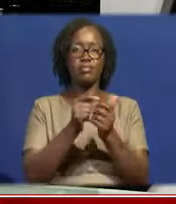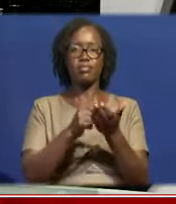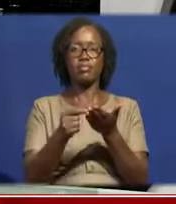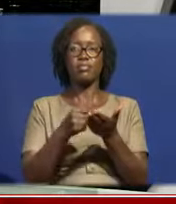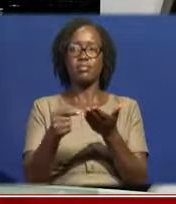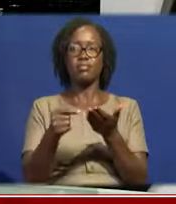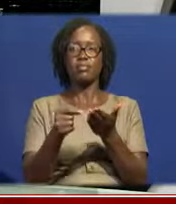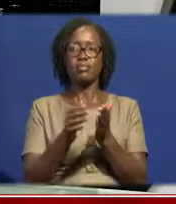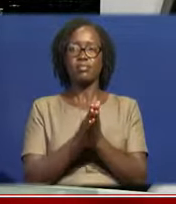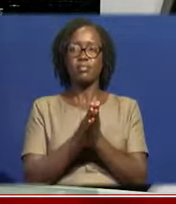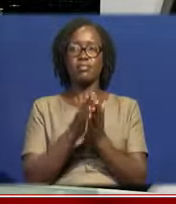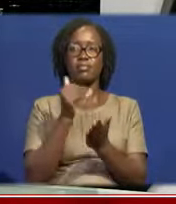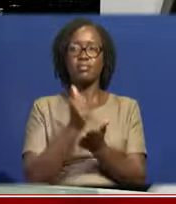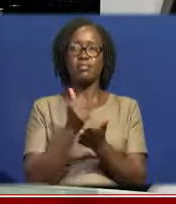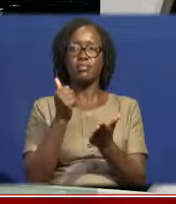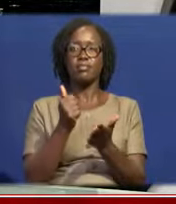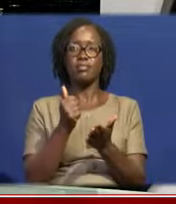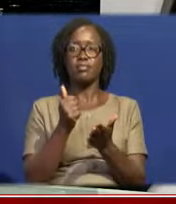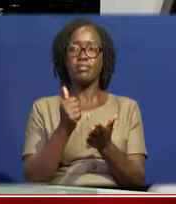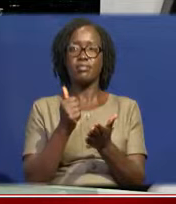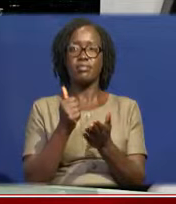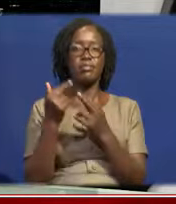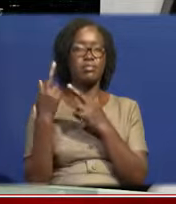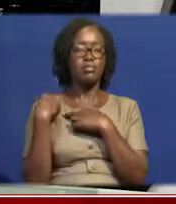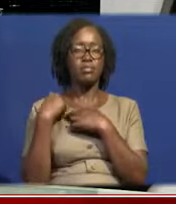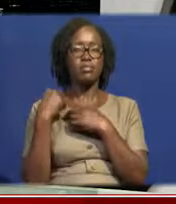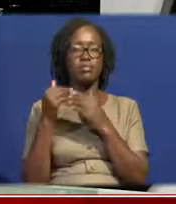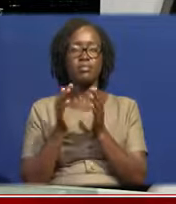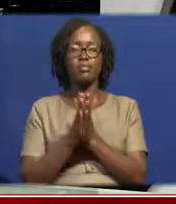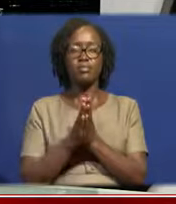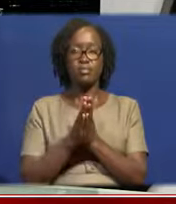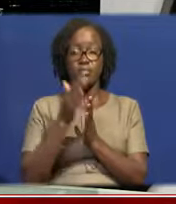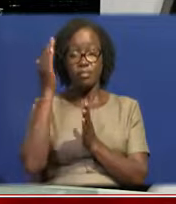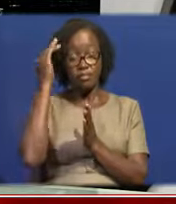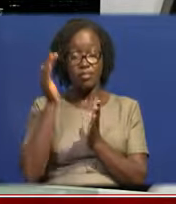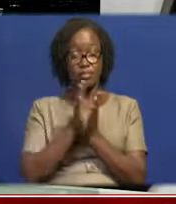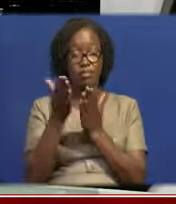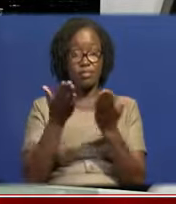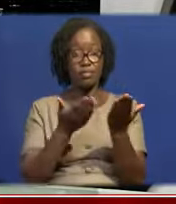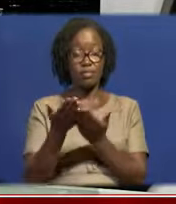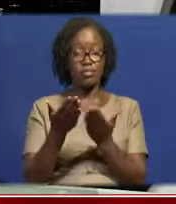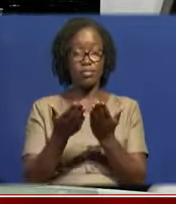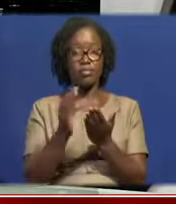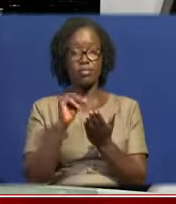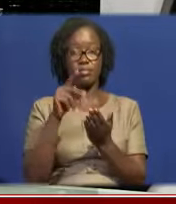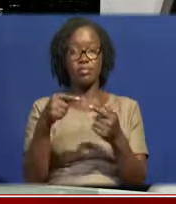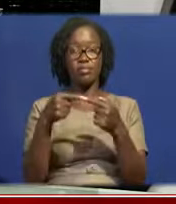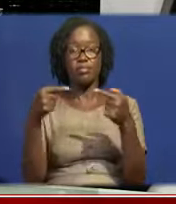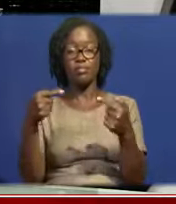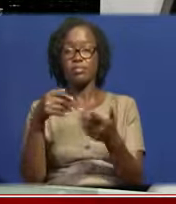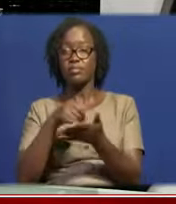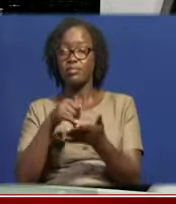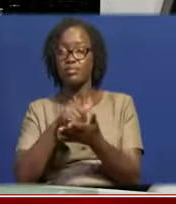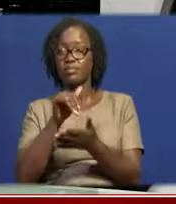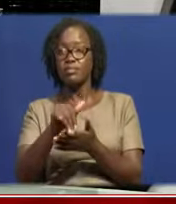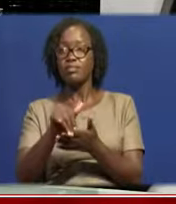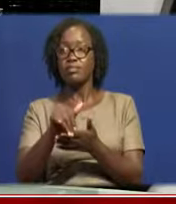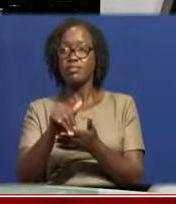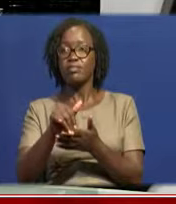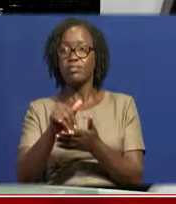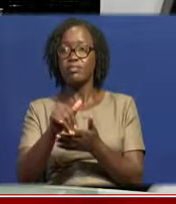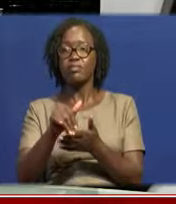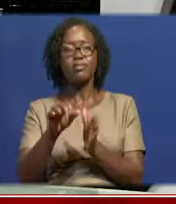Secretary and the office and functions of the Head of Public Service. Legislators allied to the opposition maintained that the move